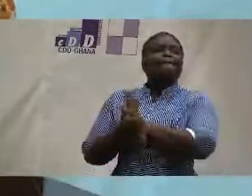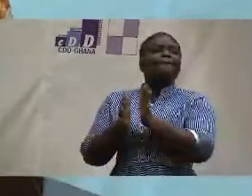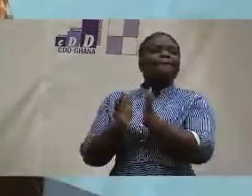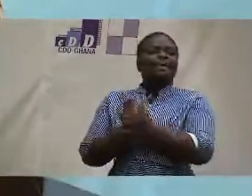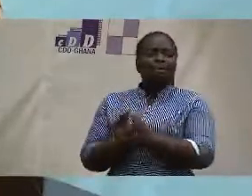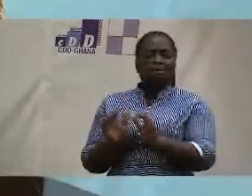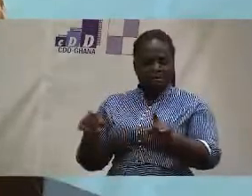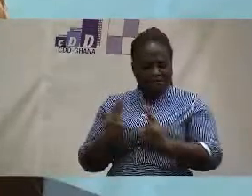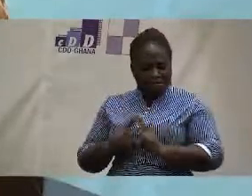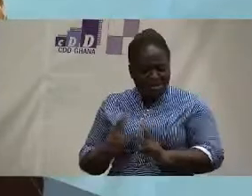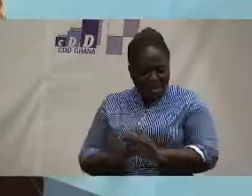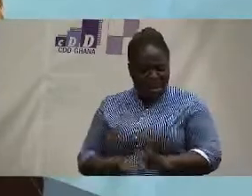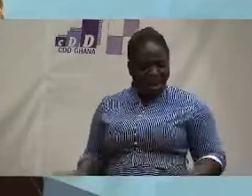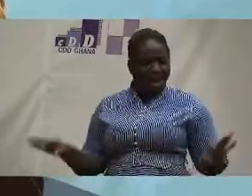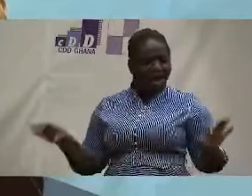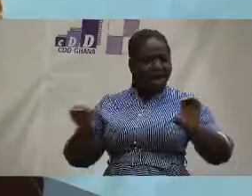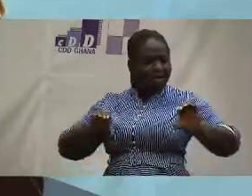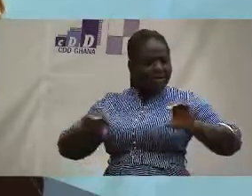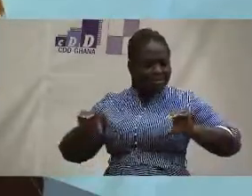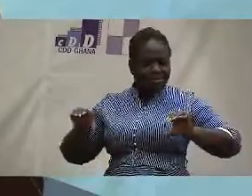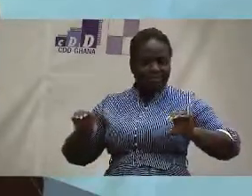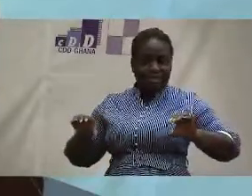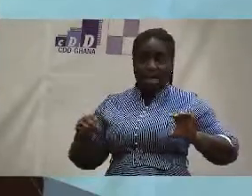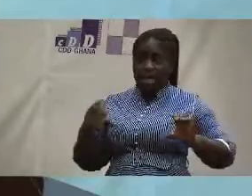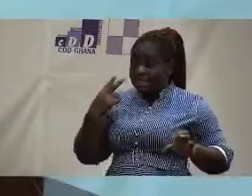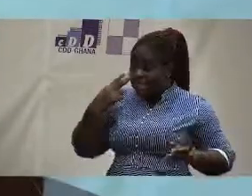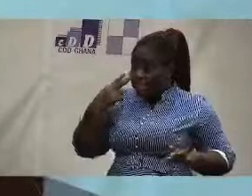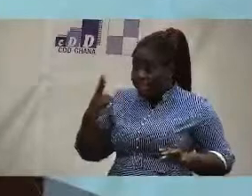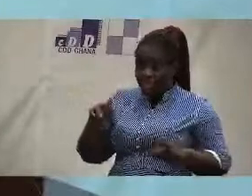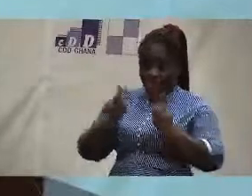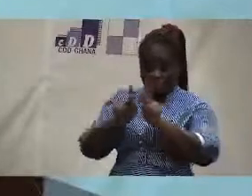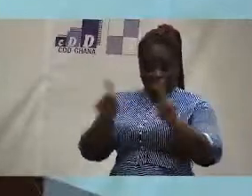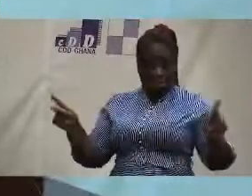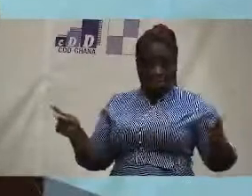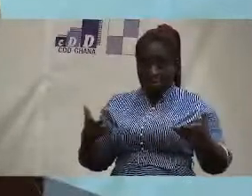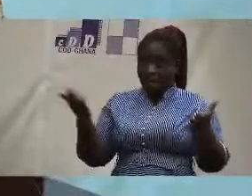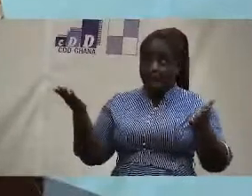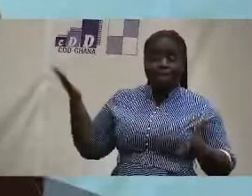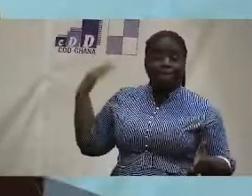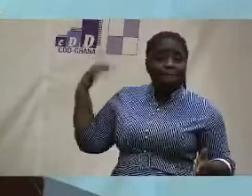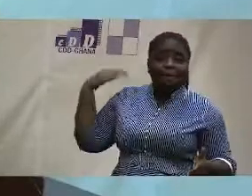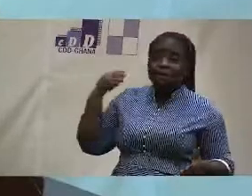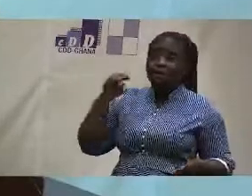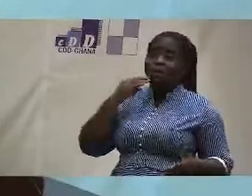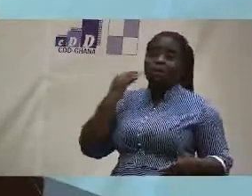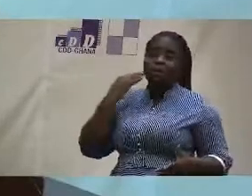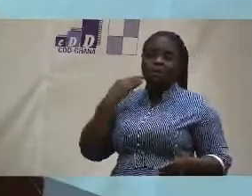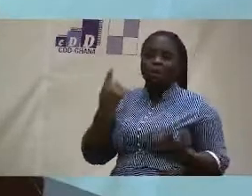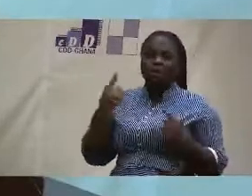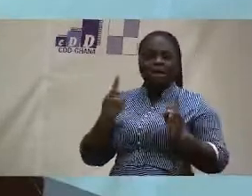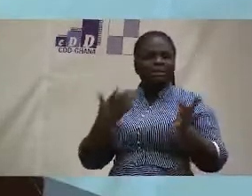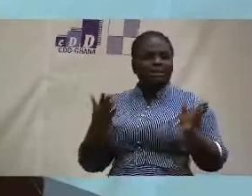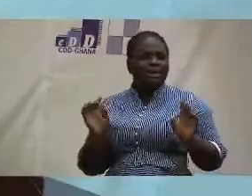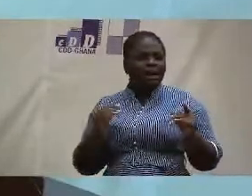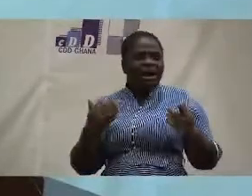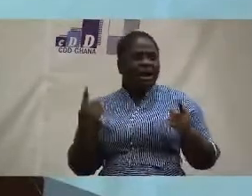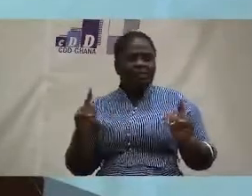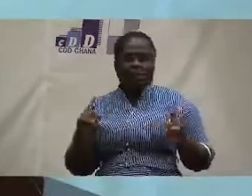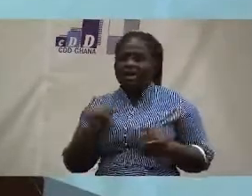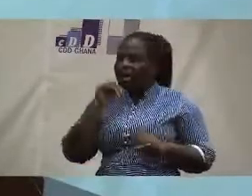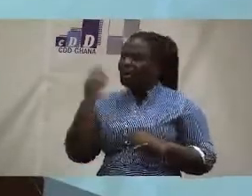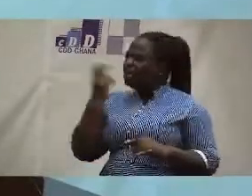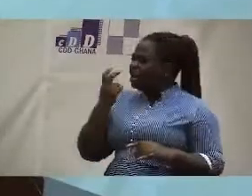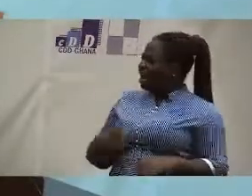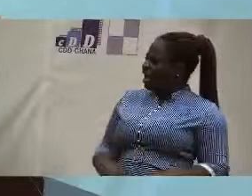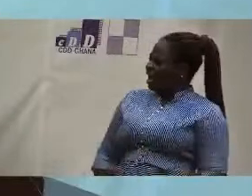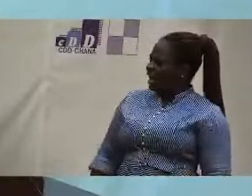very active and visible in the public sphere. In fact, back home, when things are happening and we are not making comments, people